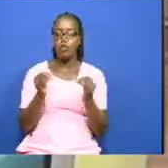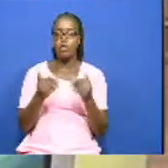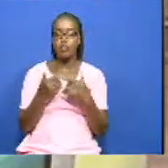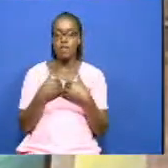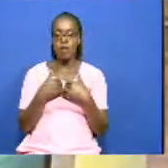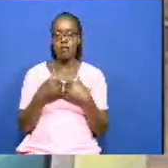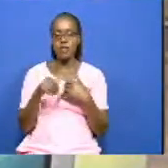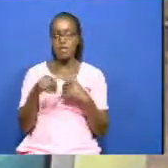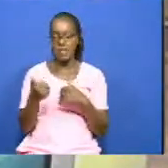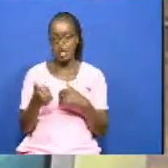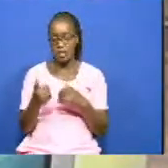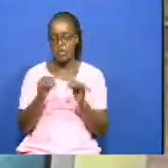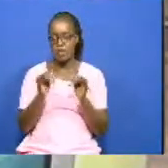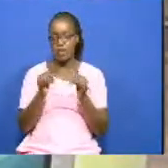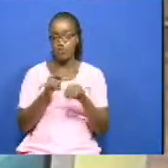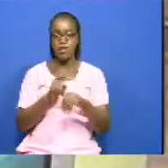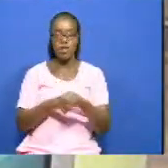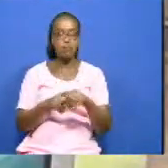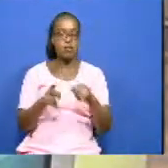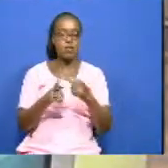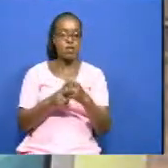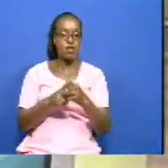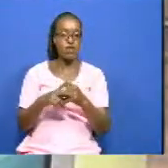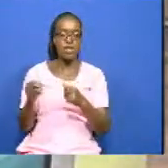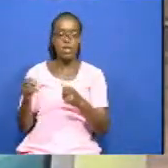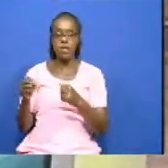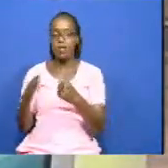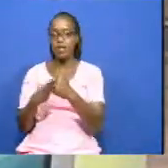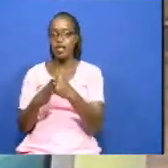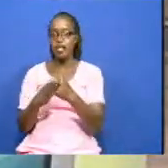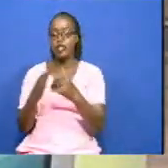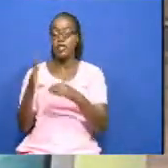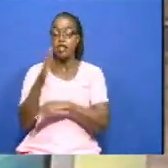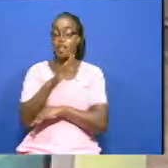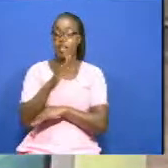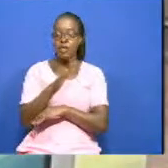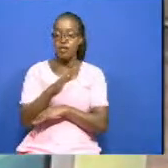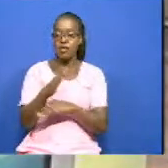our subsequent bulletins at 7 p.m. and 9 p.m. My name is